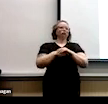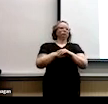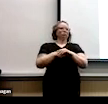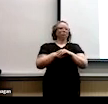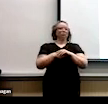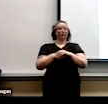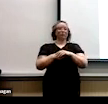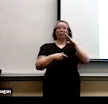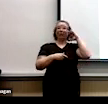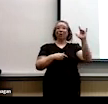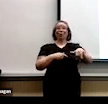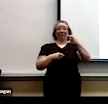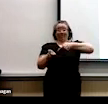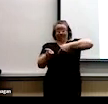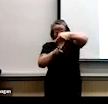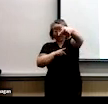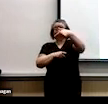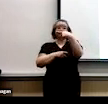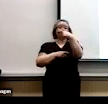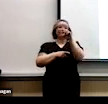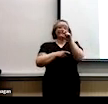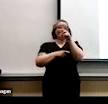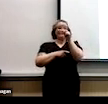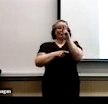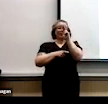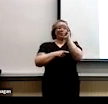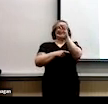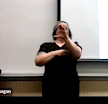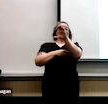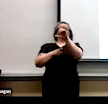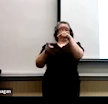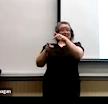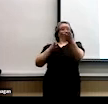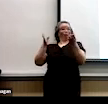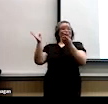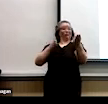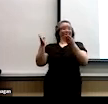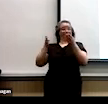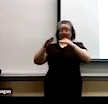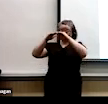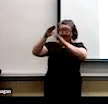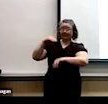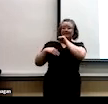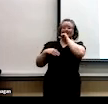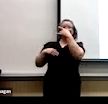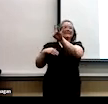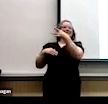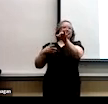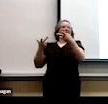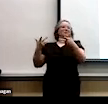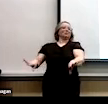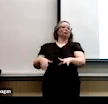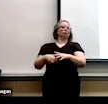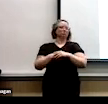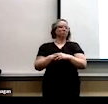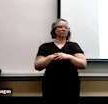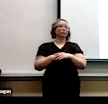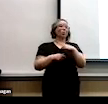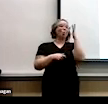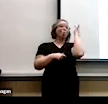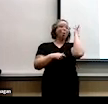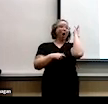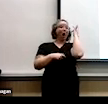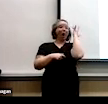of sort of legislative and reality type situations that go and underpin that. So training constraints, facility and